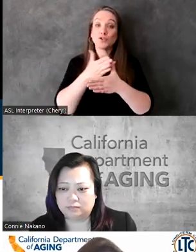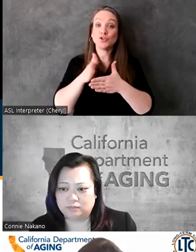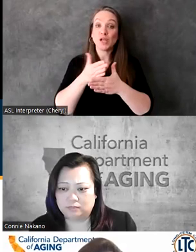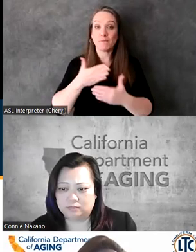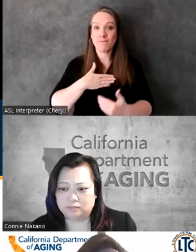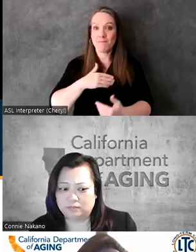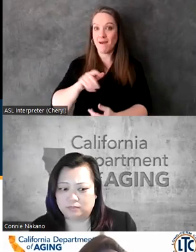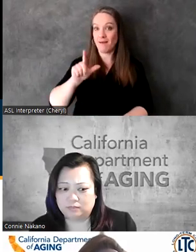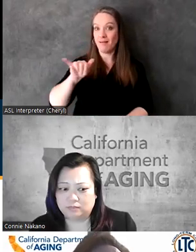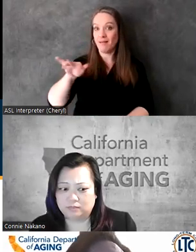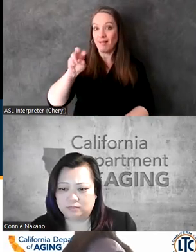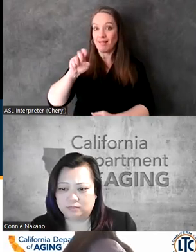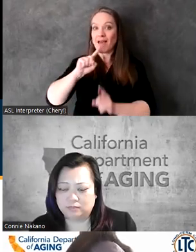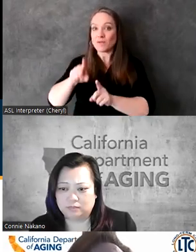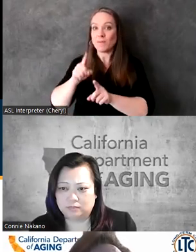to the question